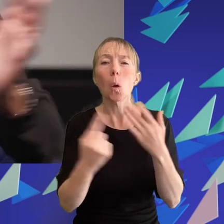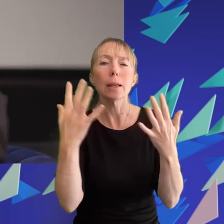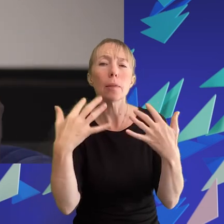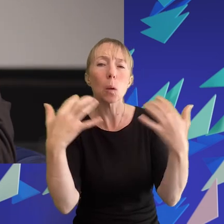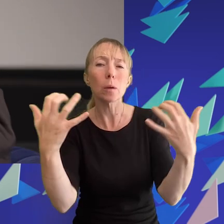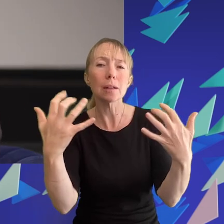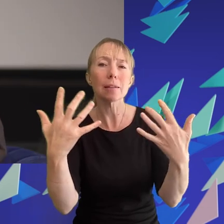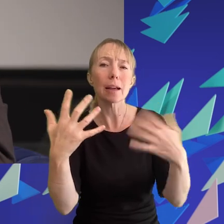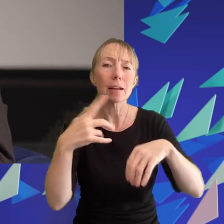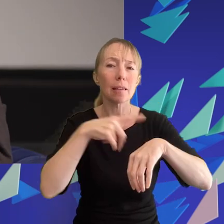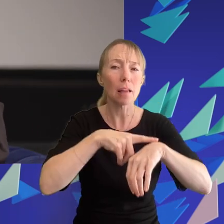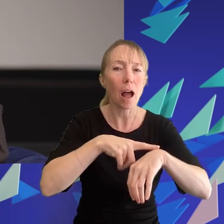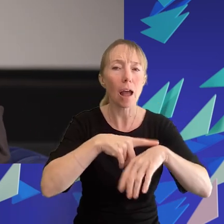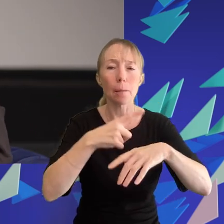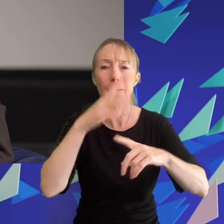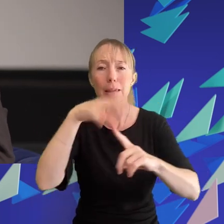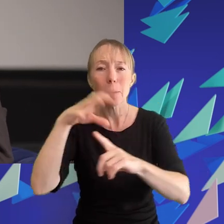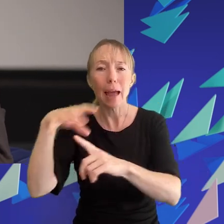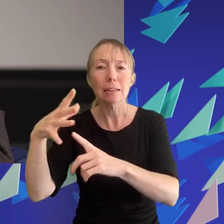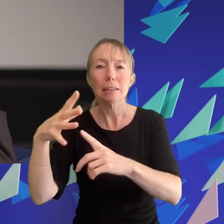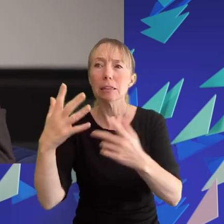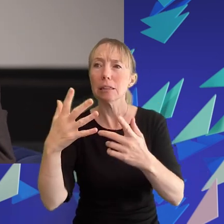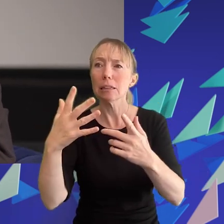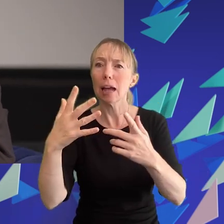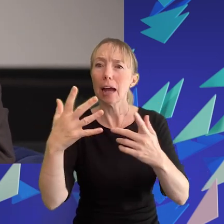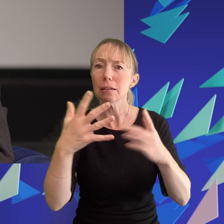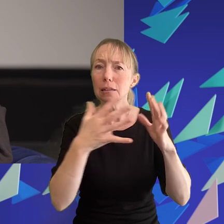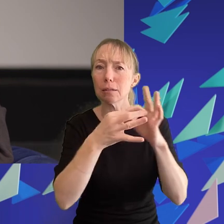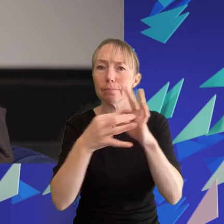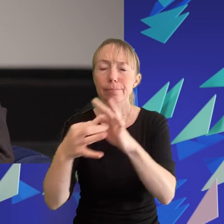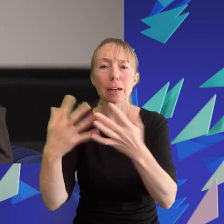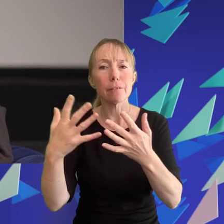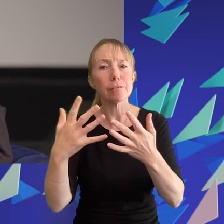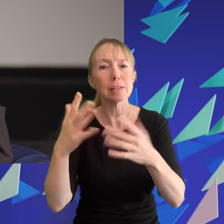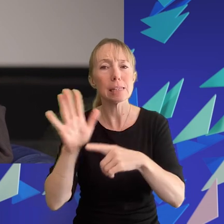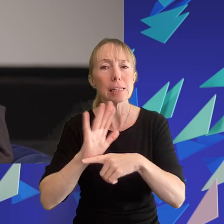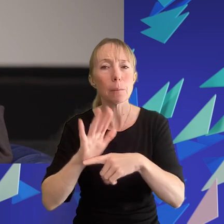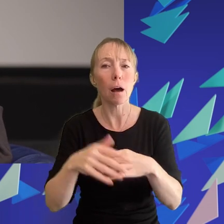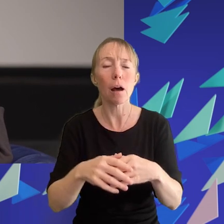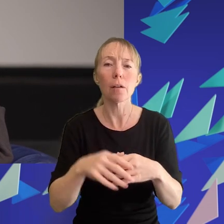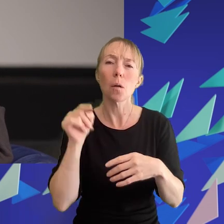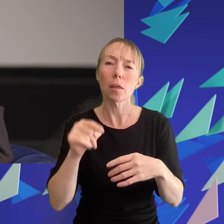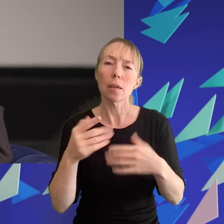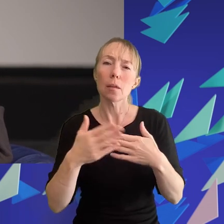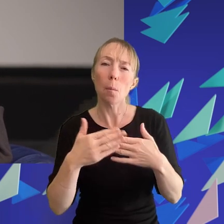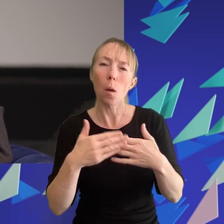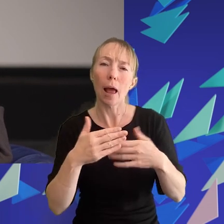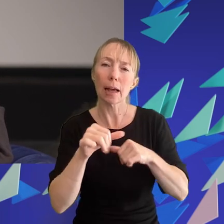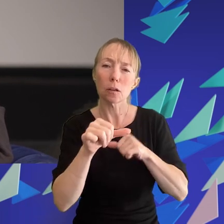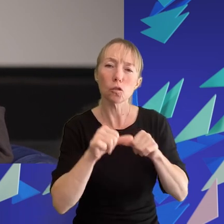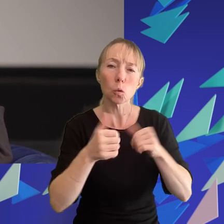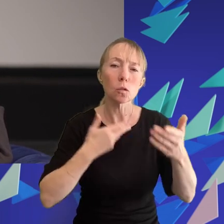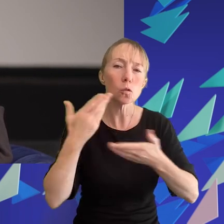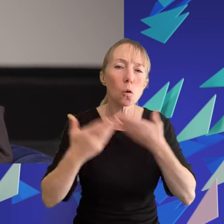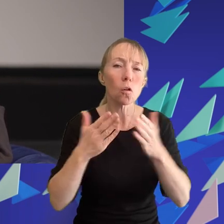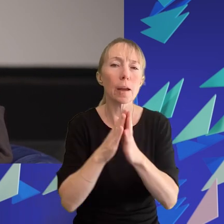space, juxtaposition of cinema, in a way they can create. And so this, in a way, works more like a short stories